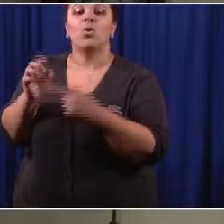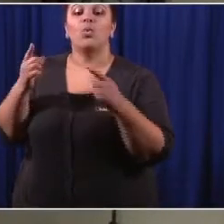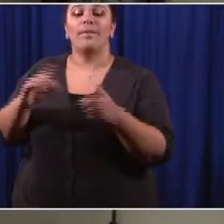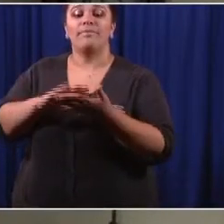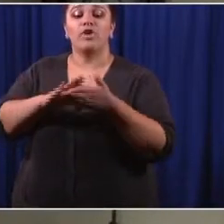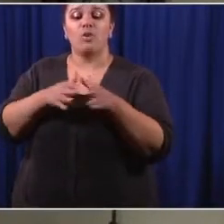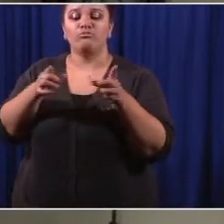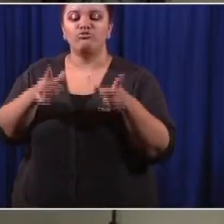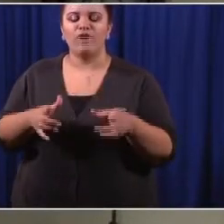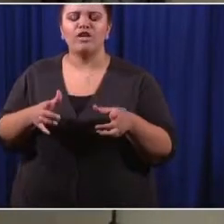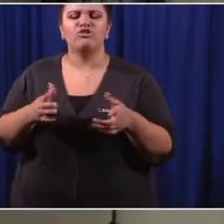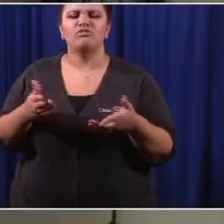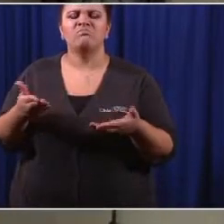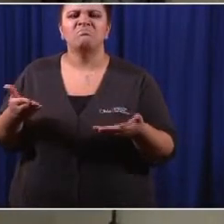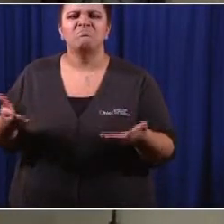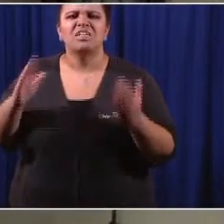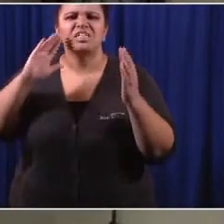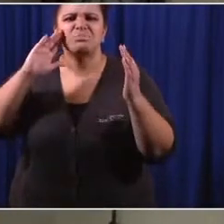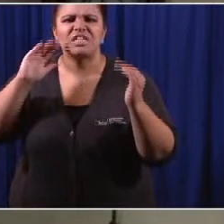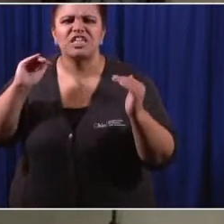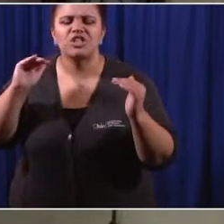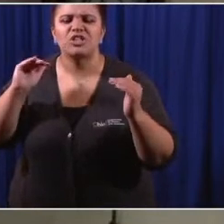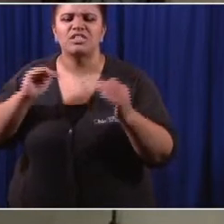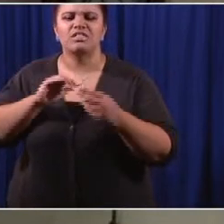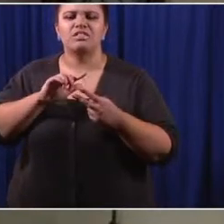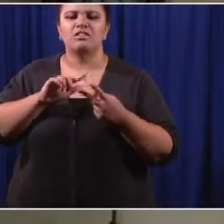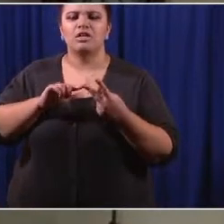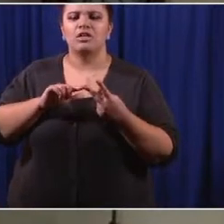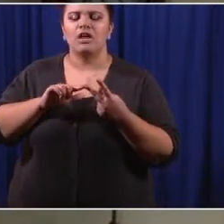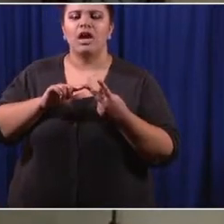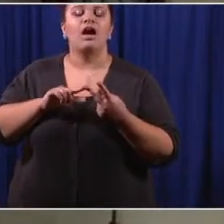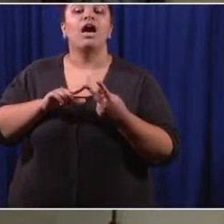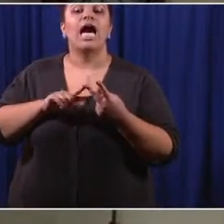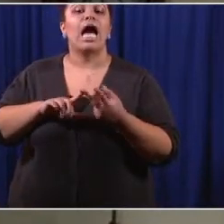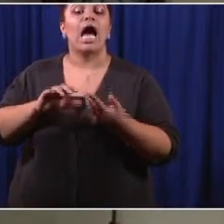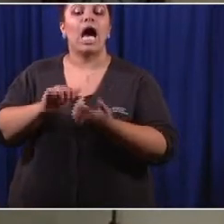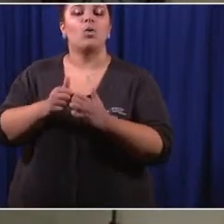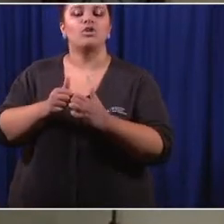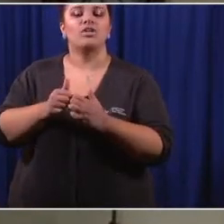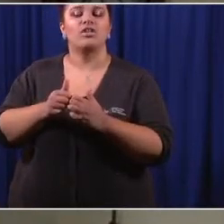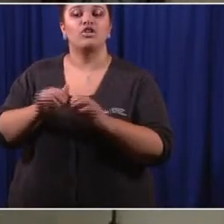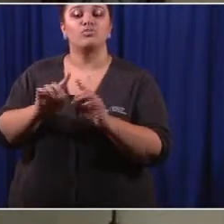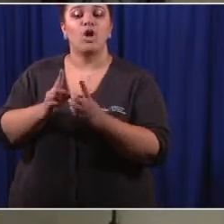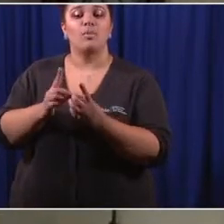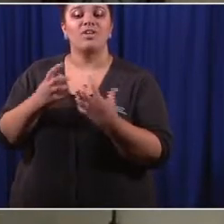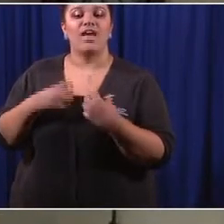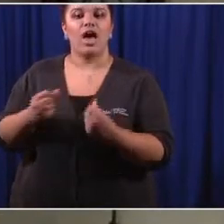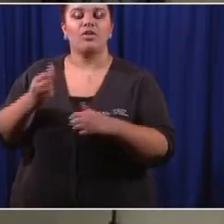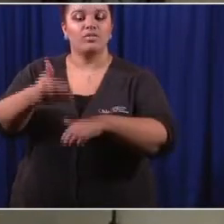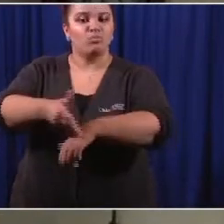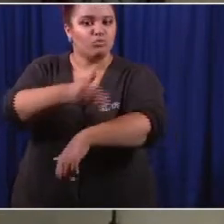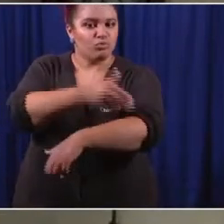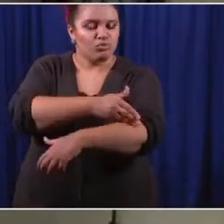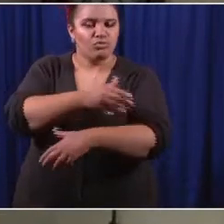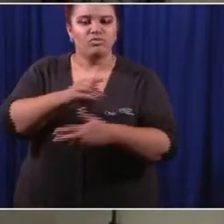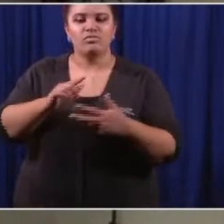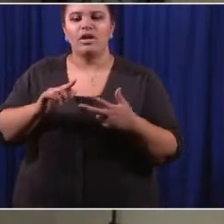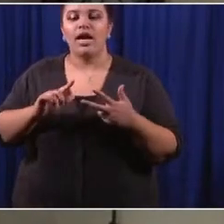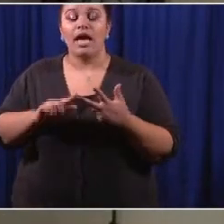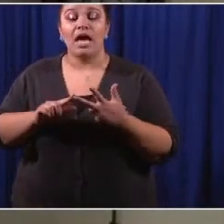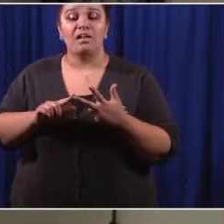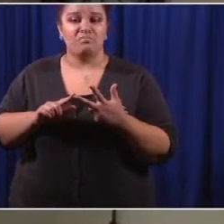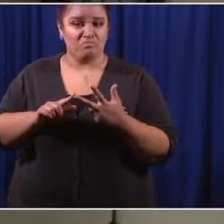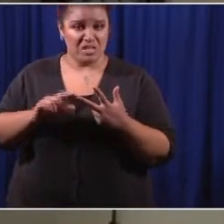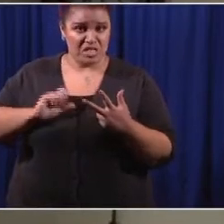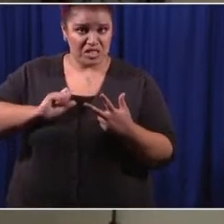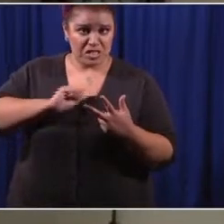think might improve with a permanent director? And are you at all worried about any sort of pushback from the Senate when it comes